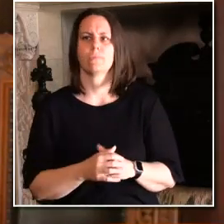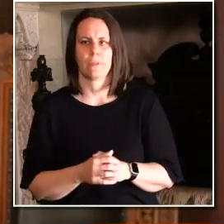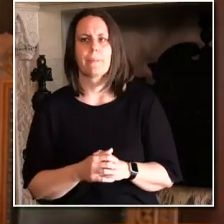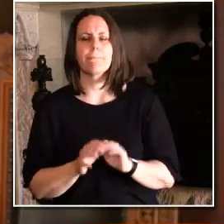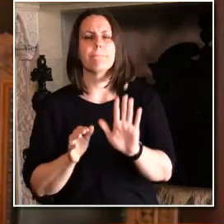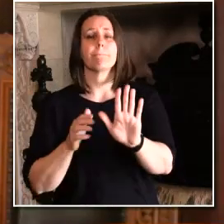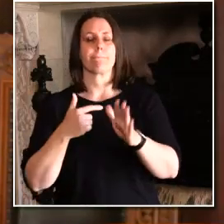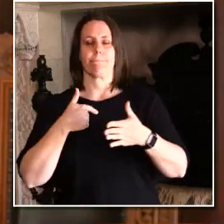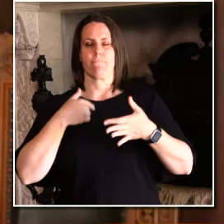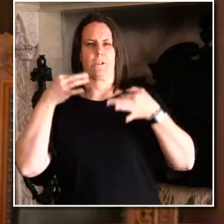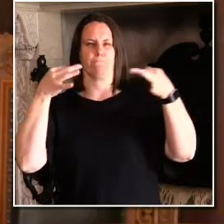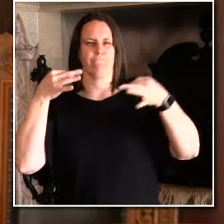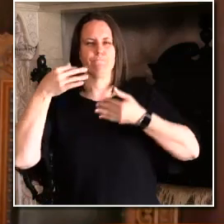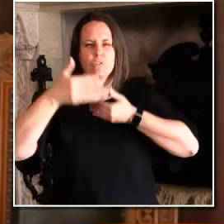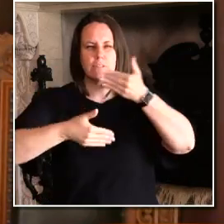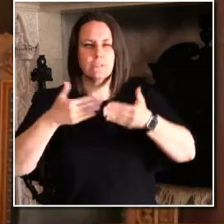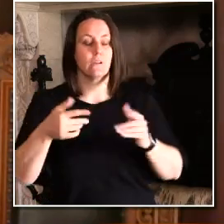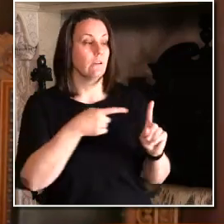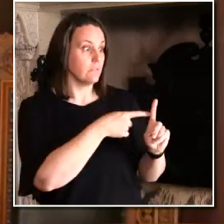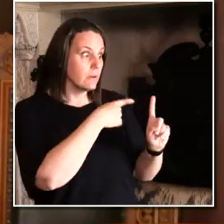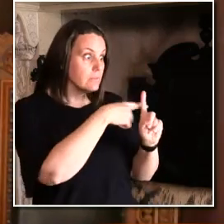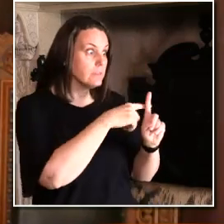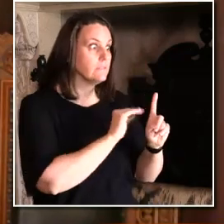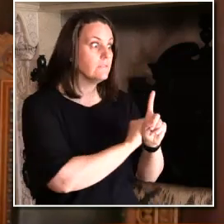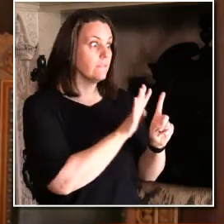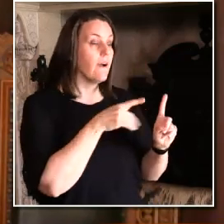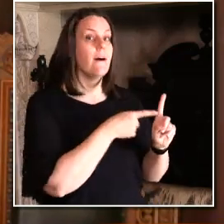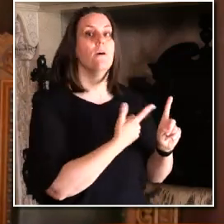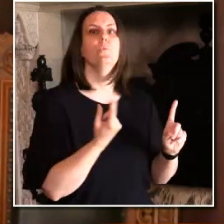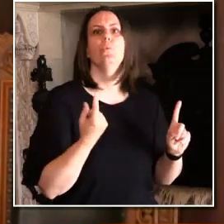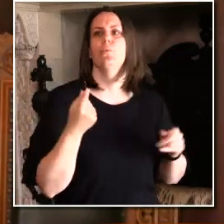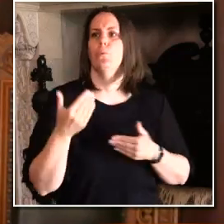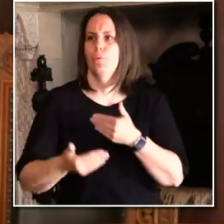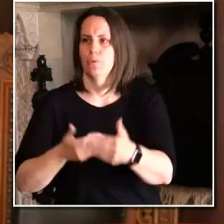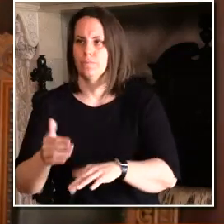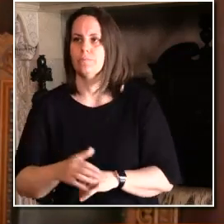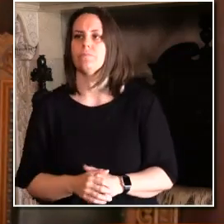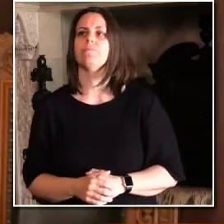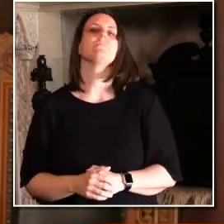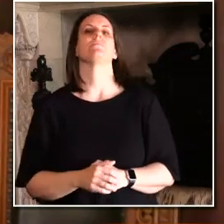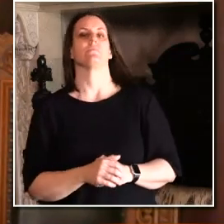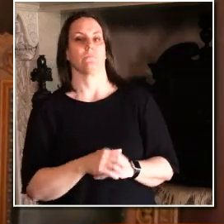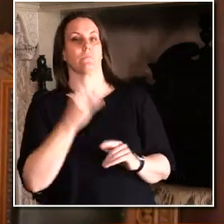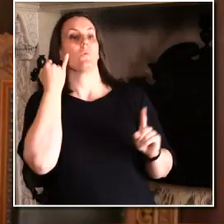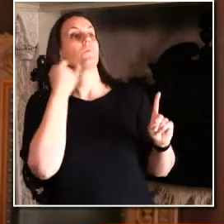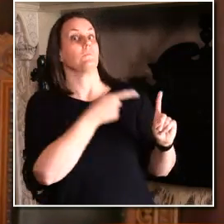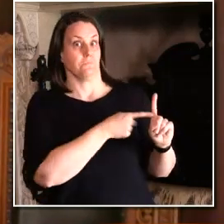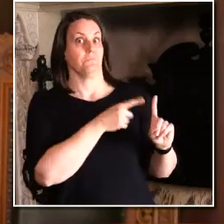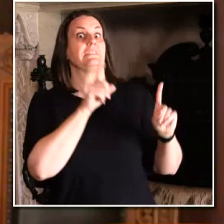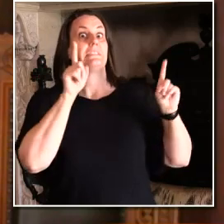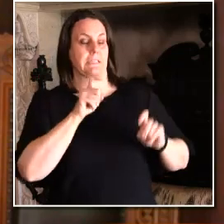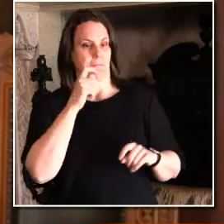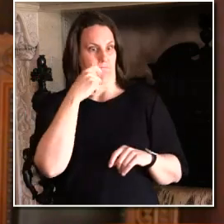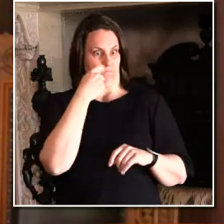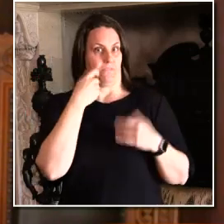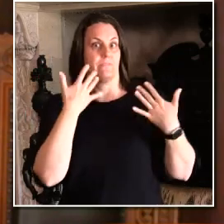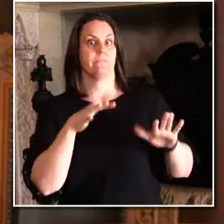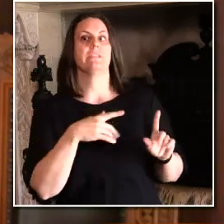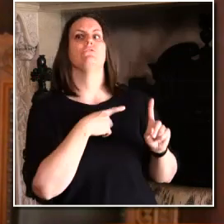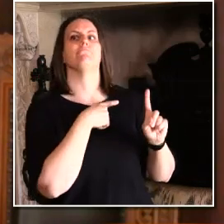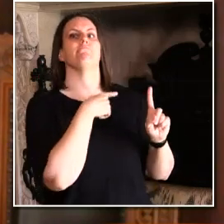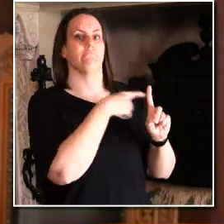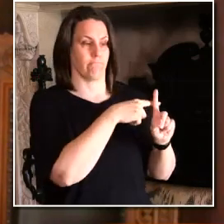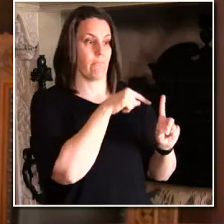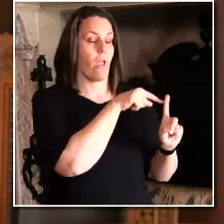So when a case is identified, someone tests positive for COVID-19, the local health departments, and the local health departments are really